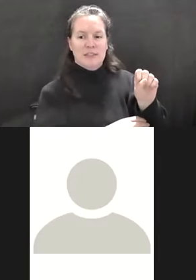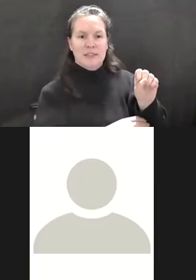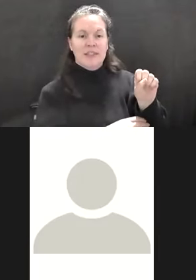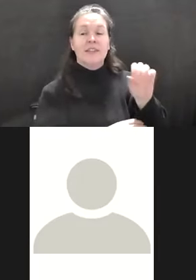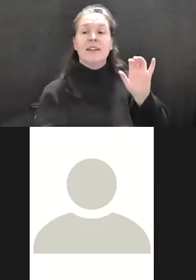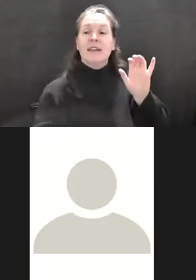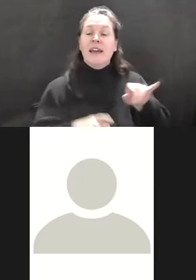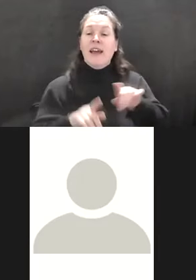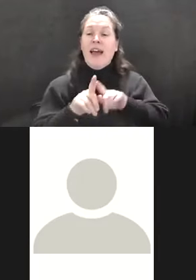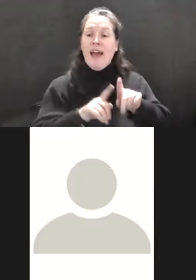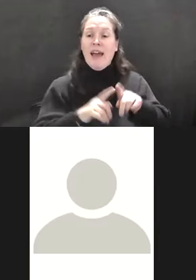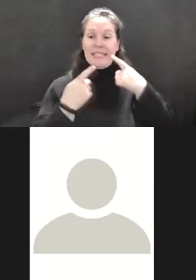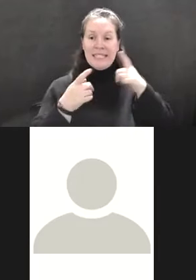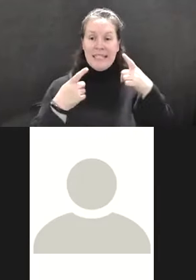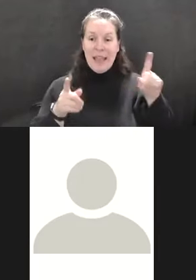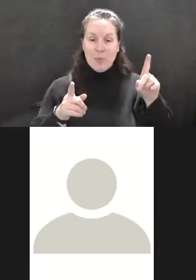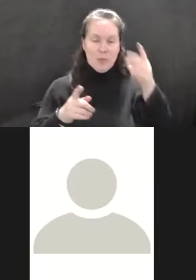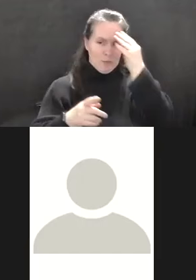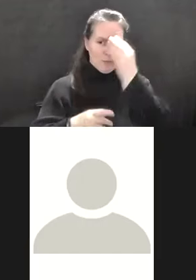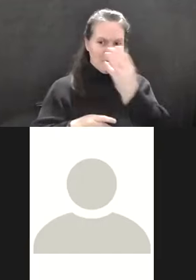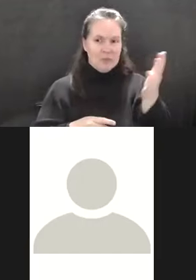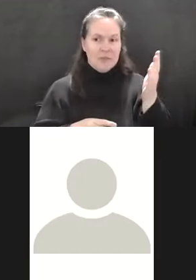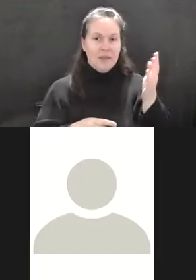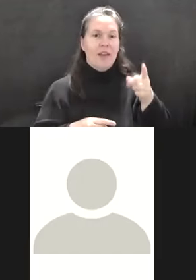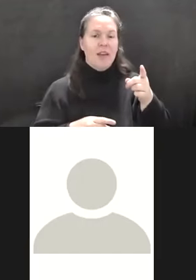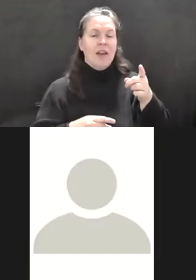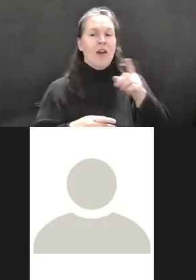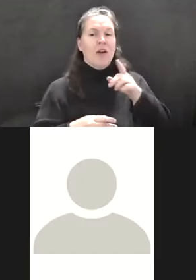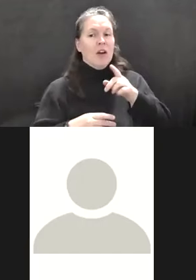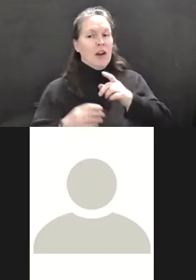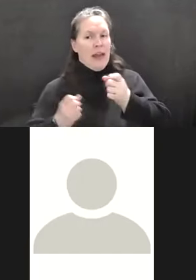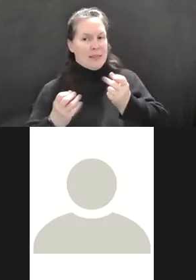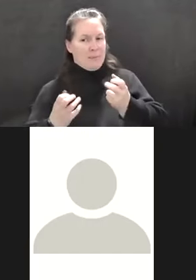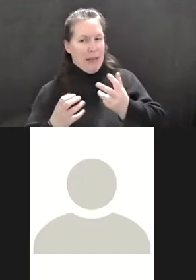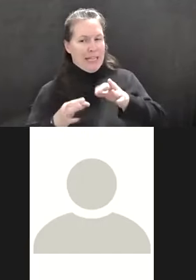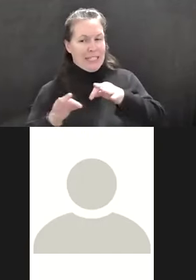a lot of the definitions as they were defined in the original bill.